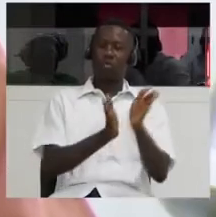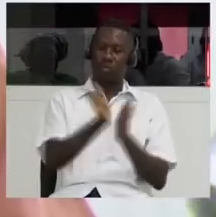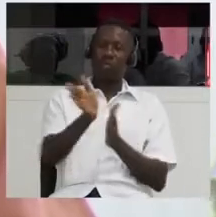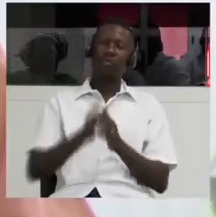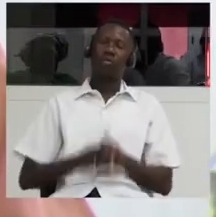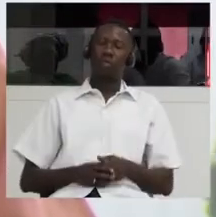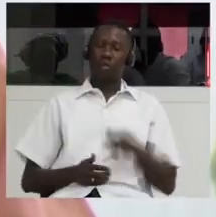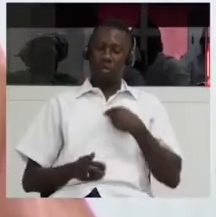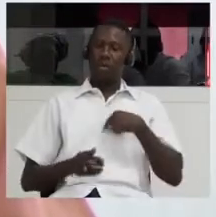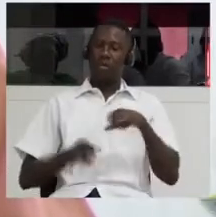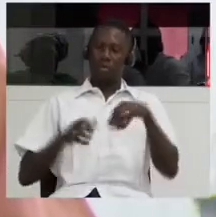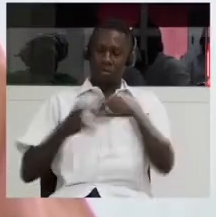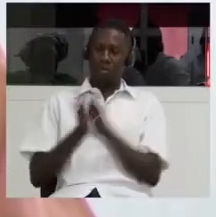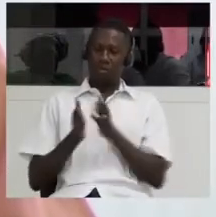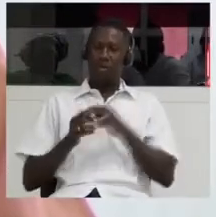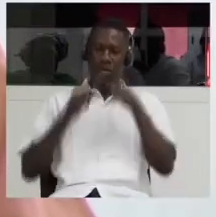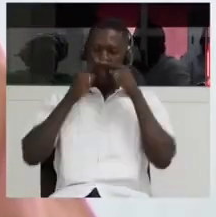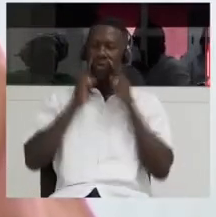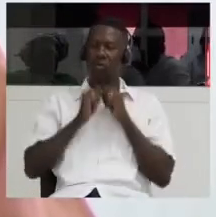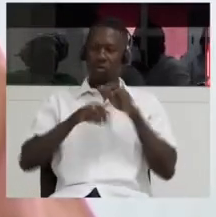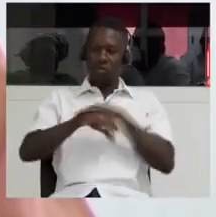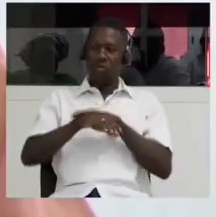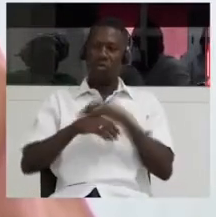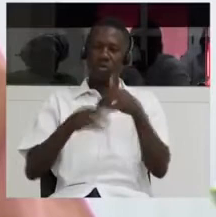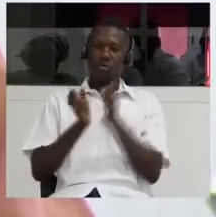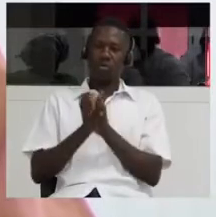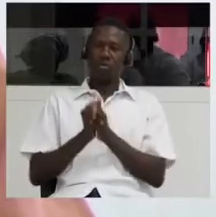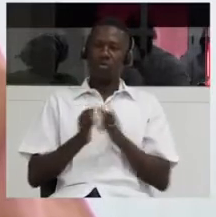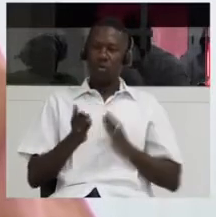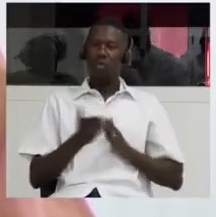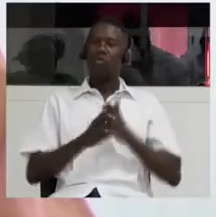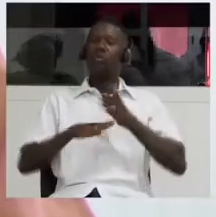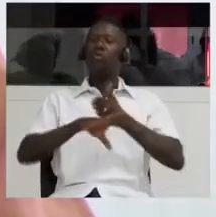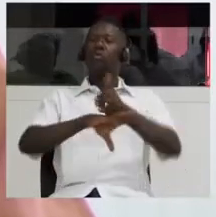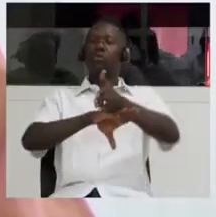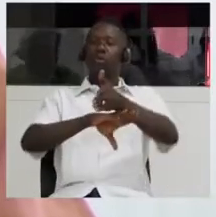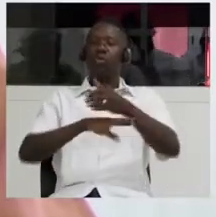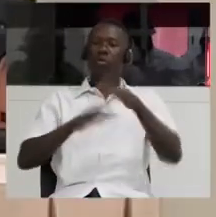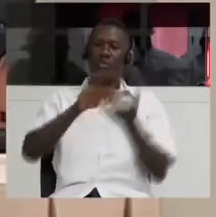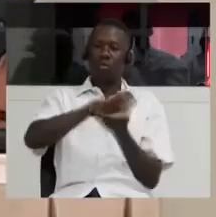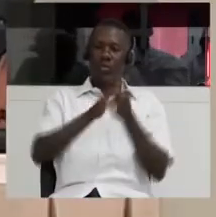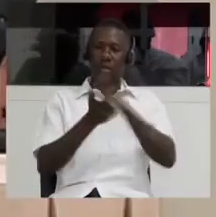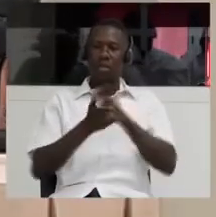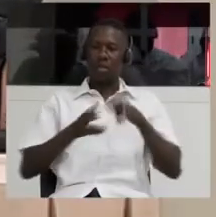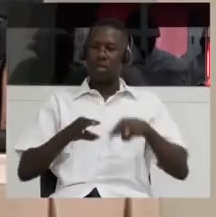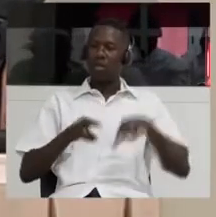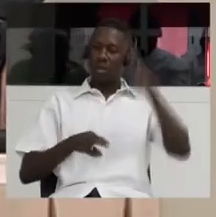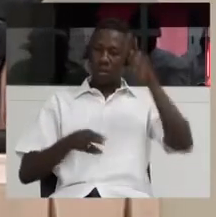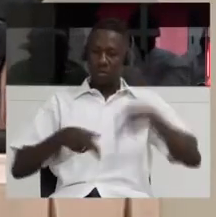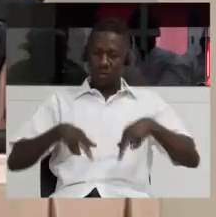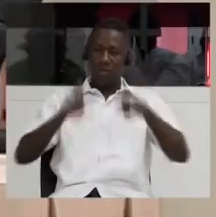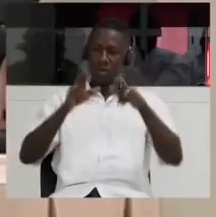Then we went through the Market Highway to the main gate of the State House.